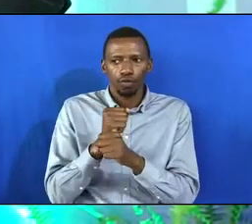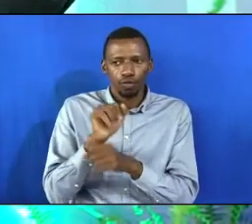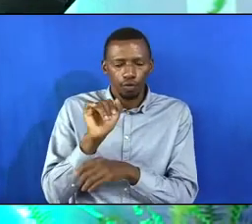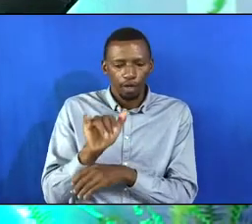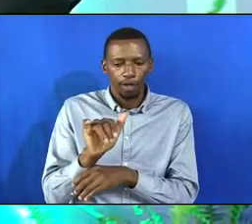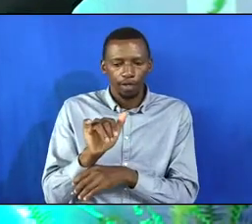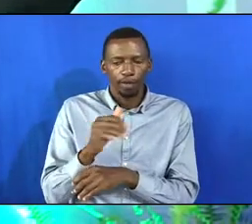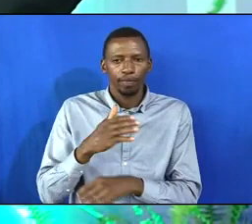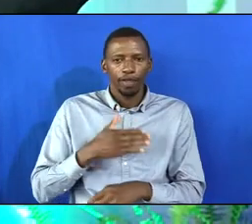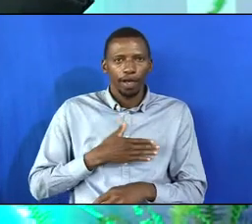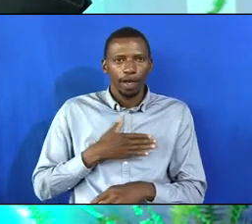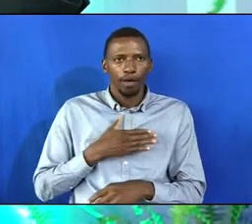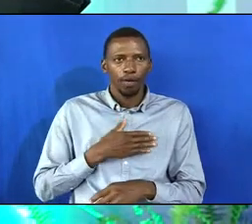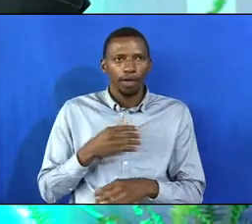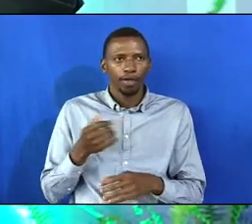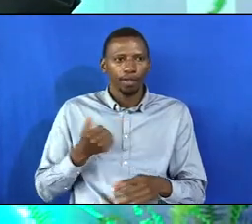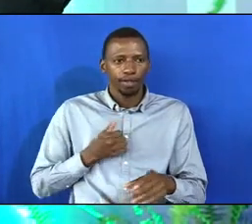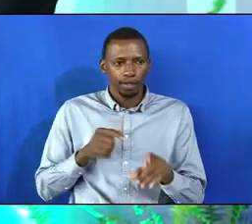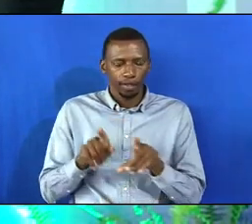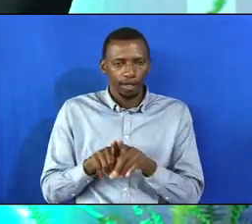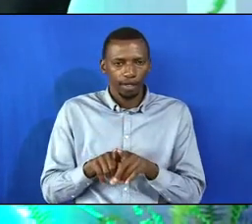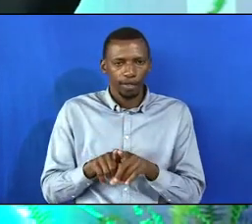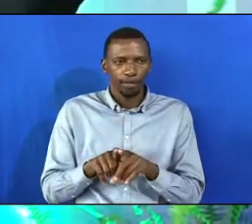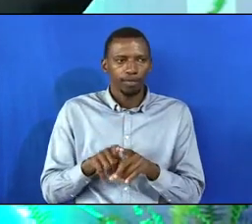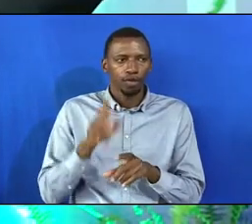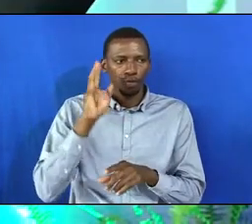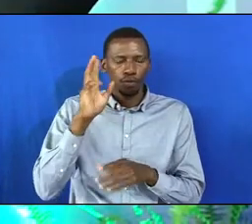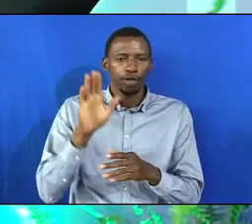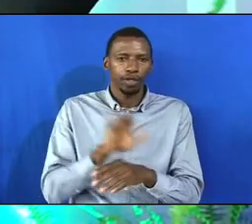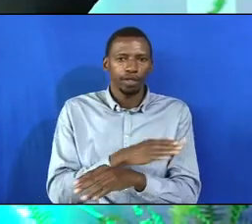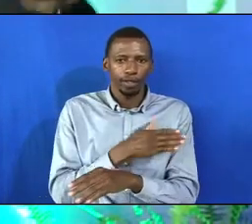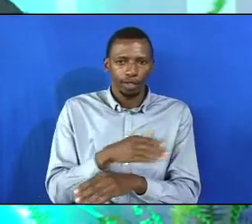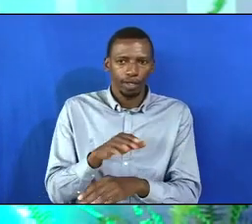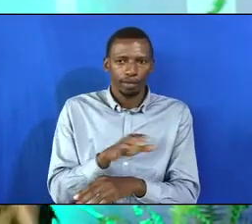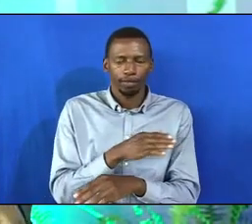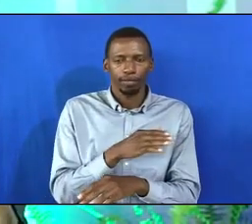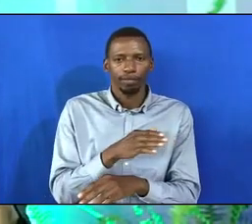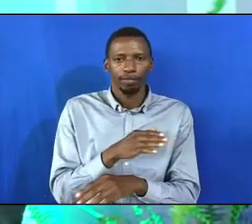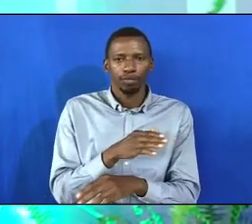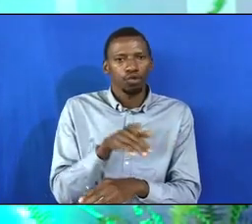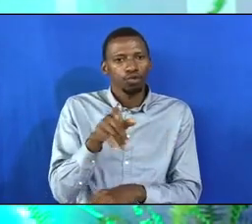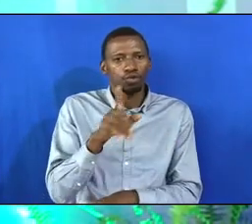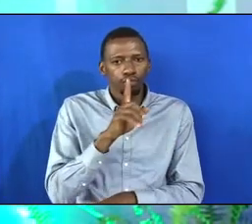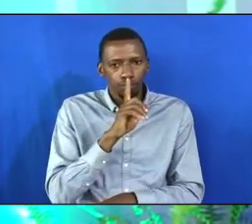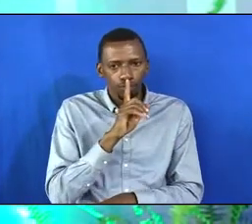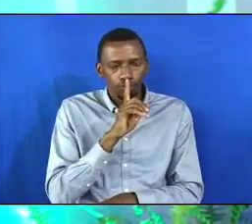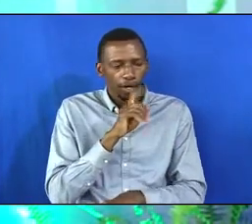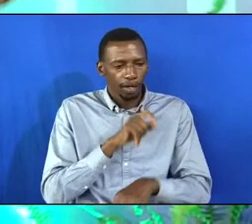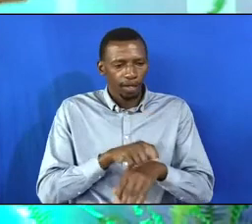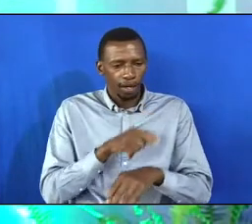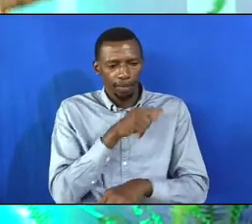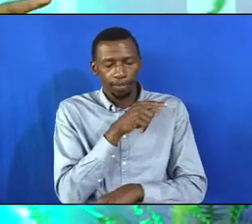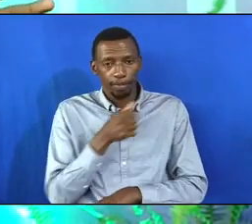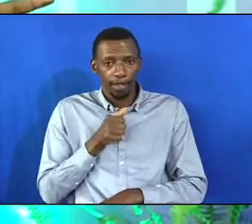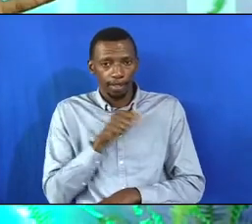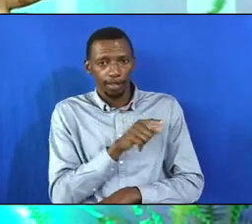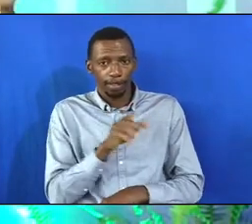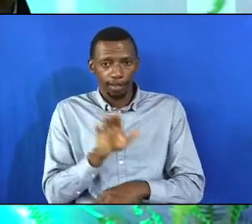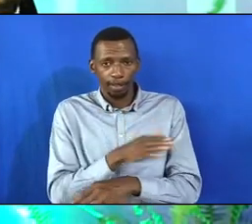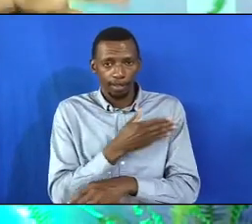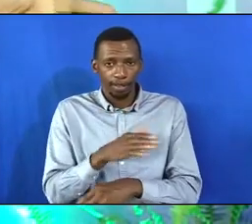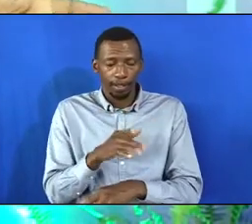sister will sing for us burdens. Don't sing with her. As she sings, you pray. First